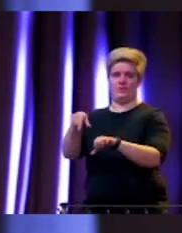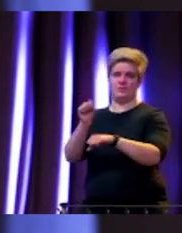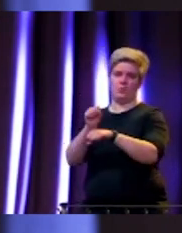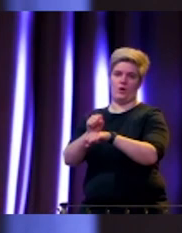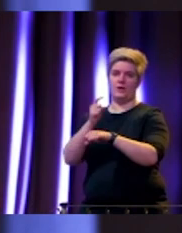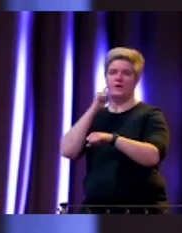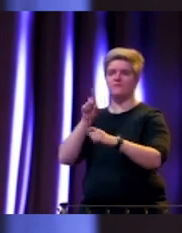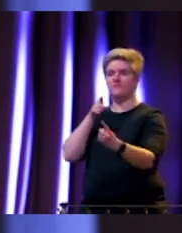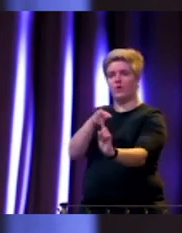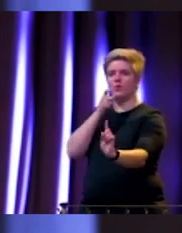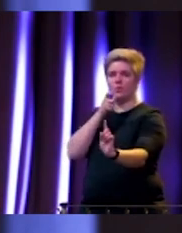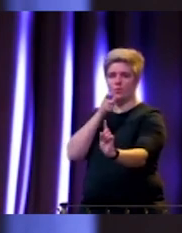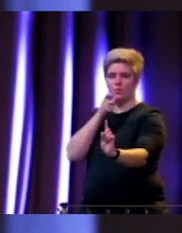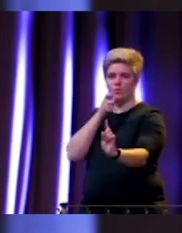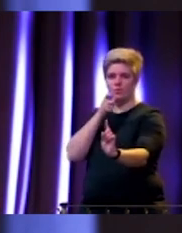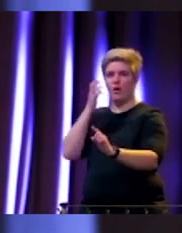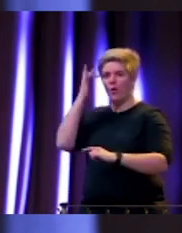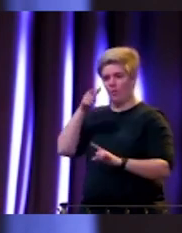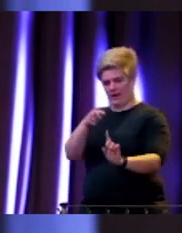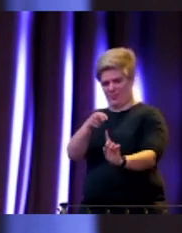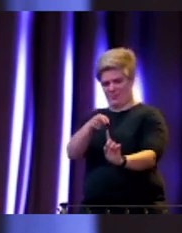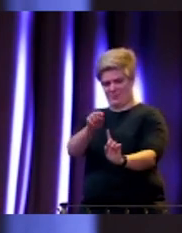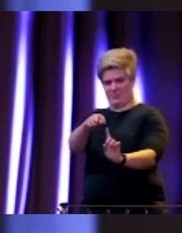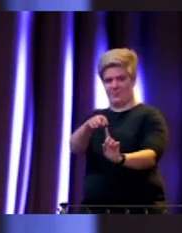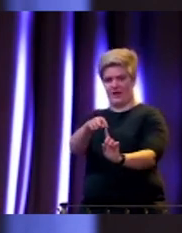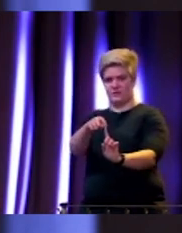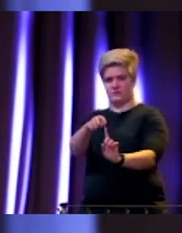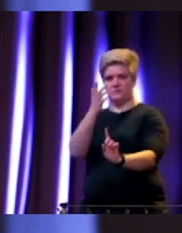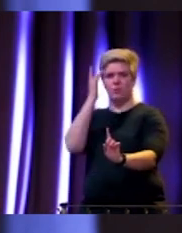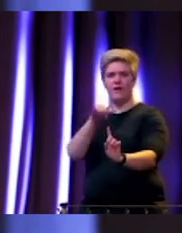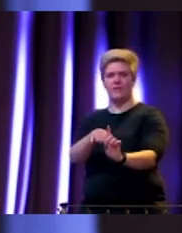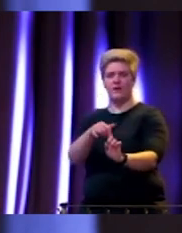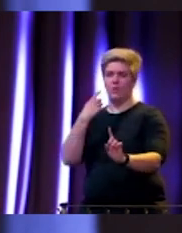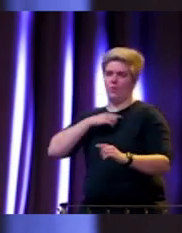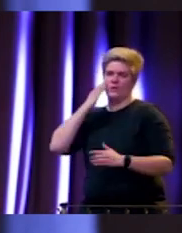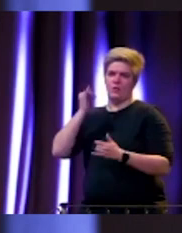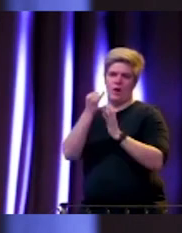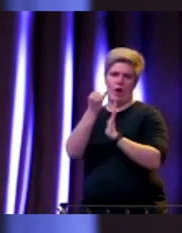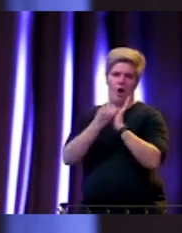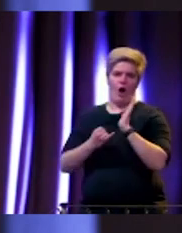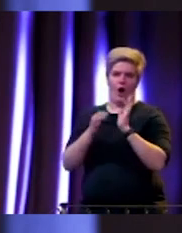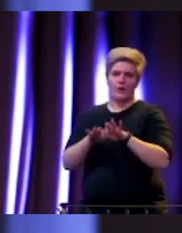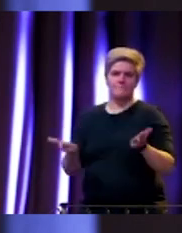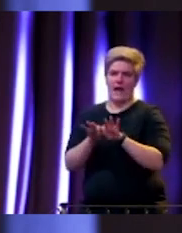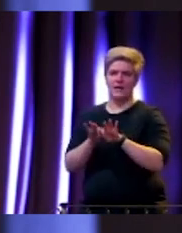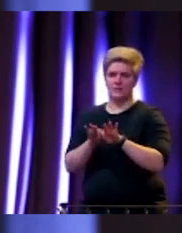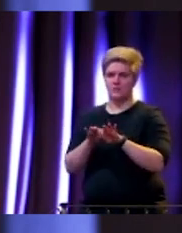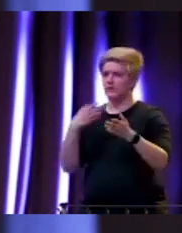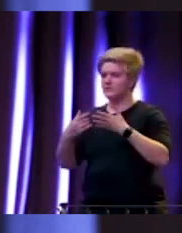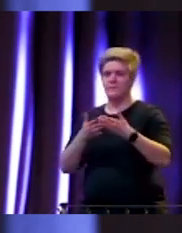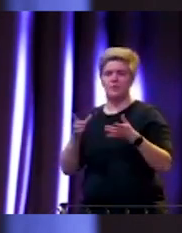matter? Because we know the art is gonna matter. No matter where you go, the art is gonna matter, right? The art matters, point blank period. It's